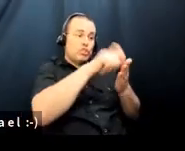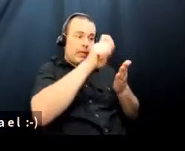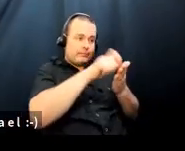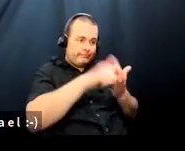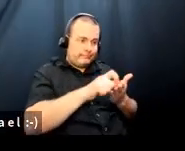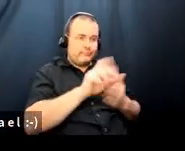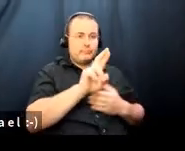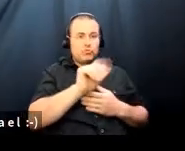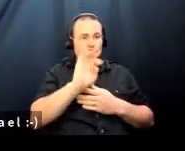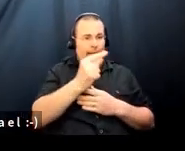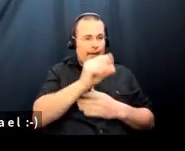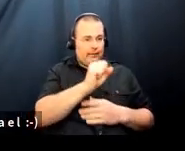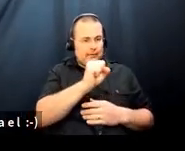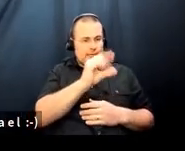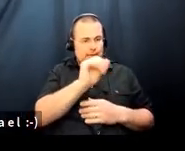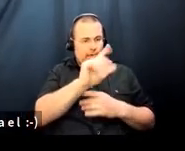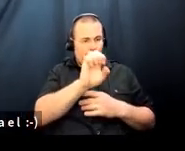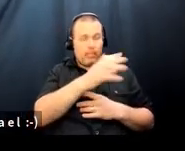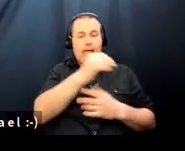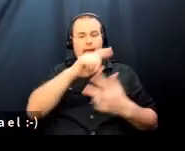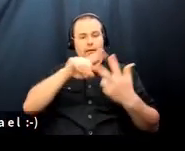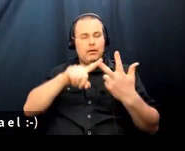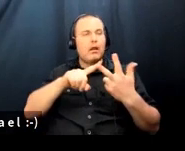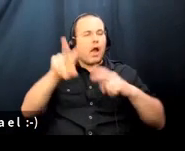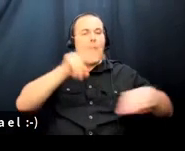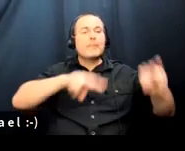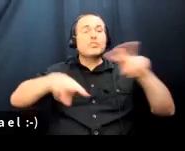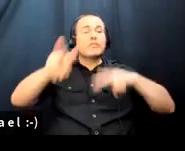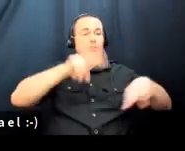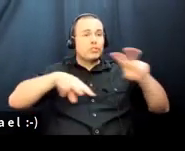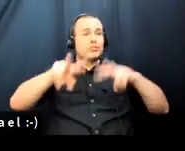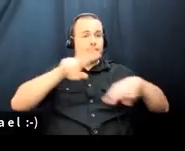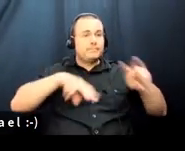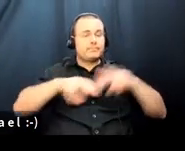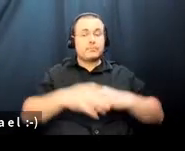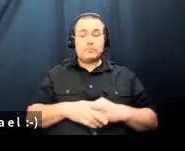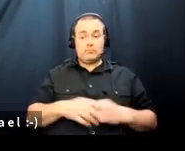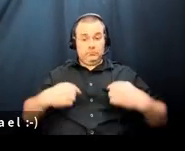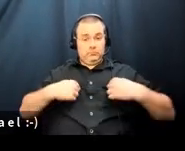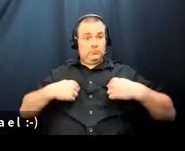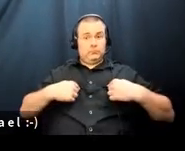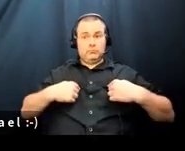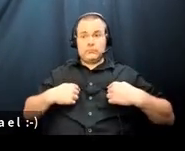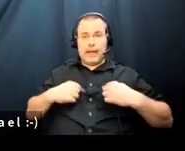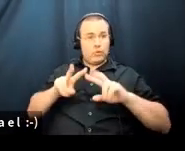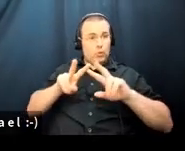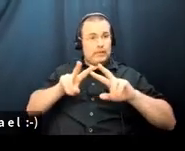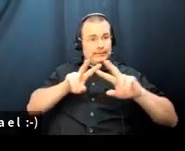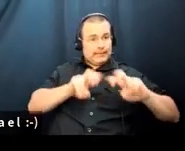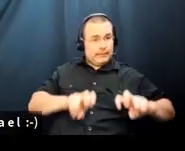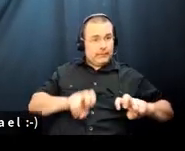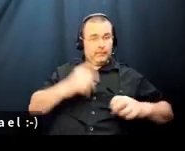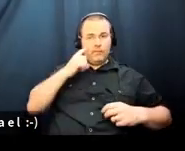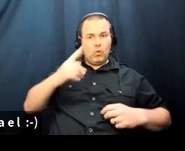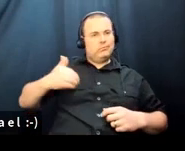observations. When I do an assessment of a very young child, I'm looking as